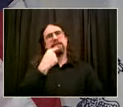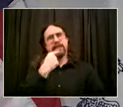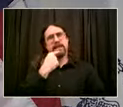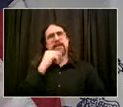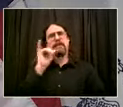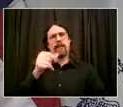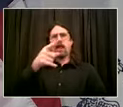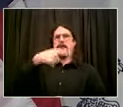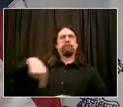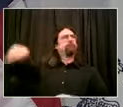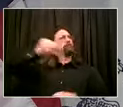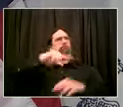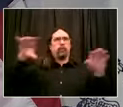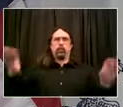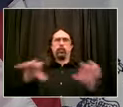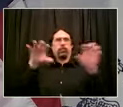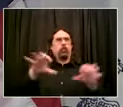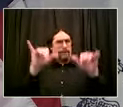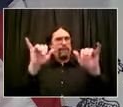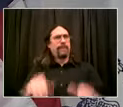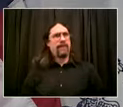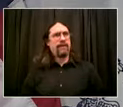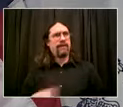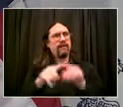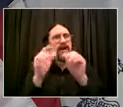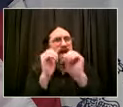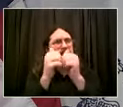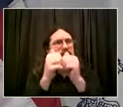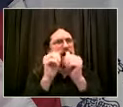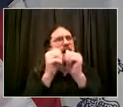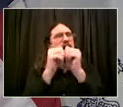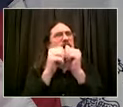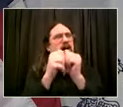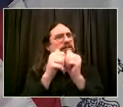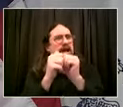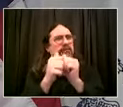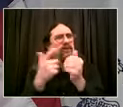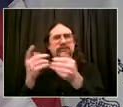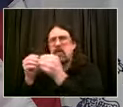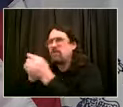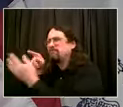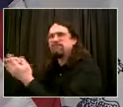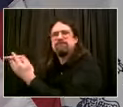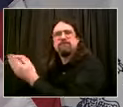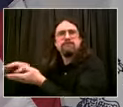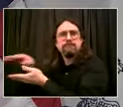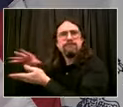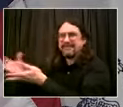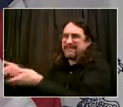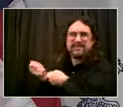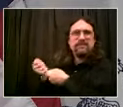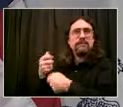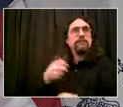get the vaccine, no? It's a great question, Narmeen. Here's what I really believe will make the difference.